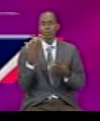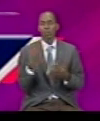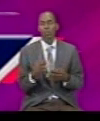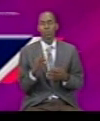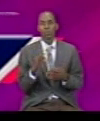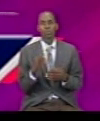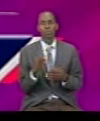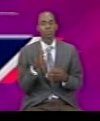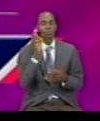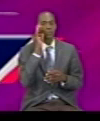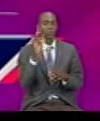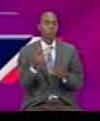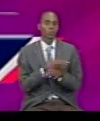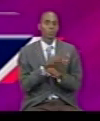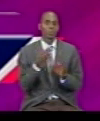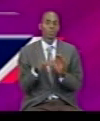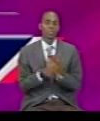tonight.